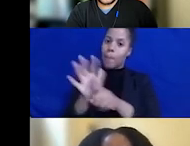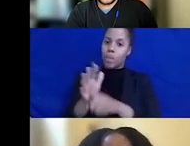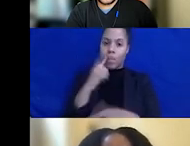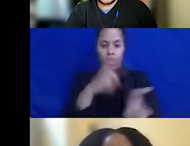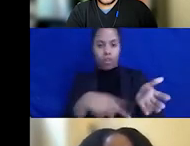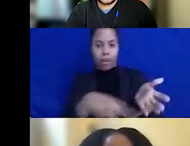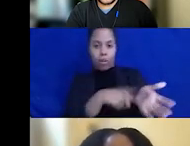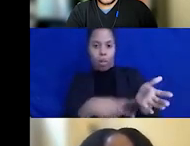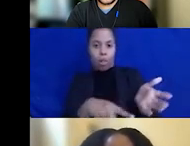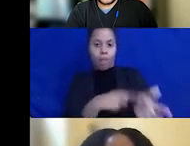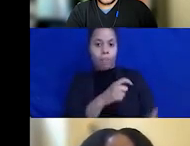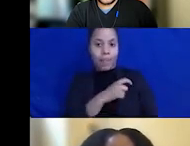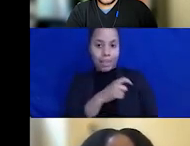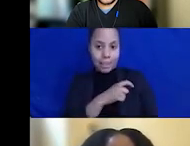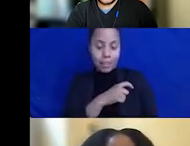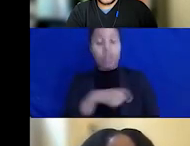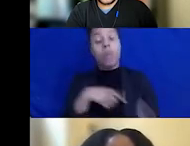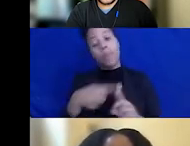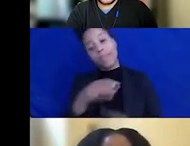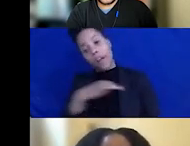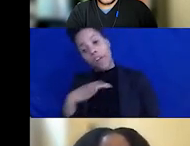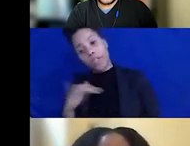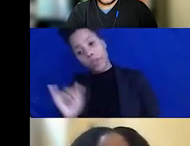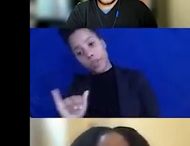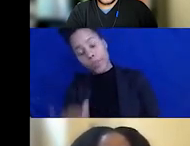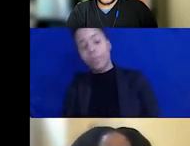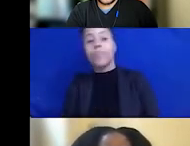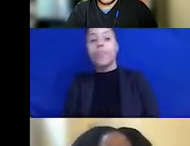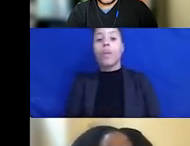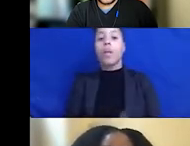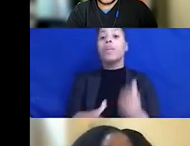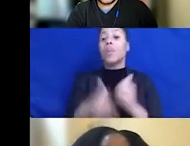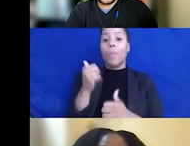Congress. And most significantly, those safeguards,